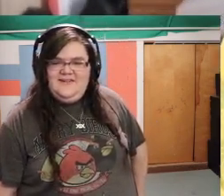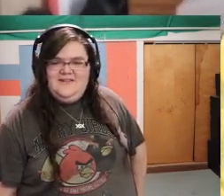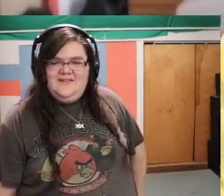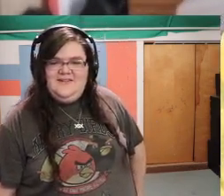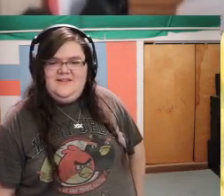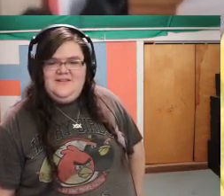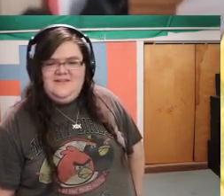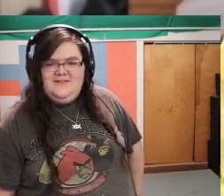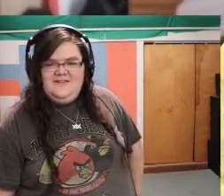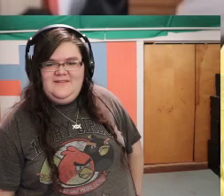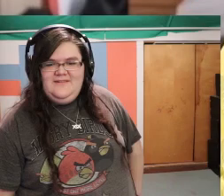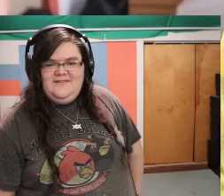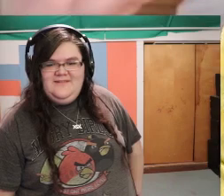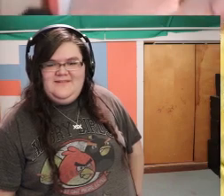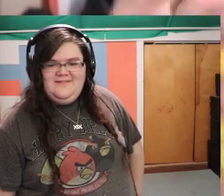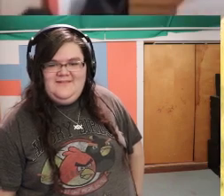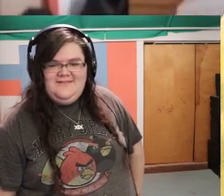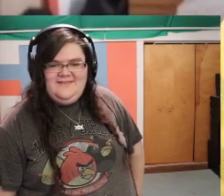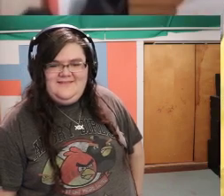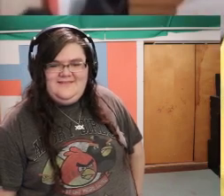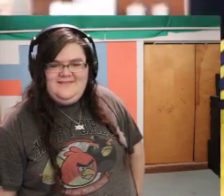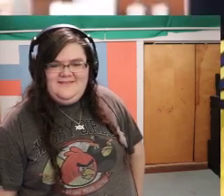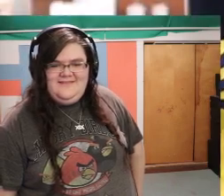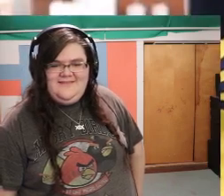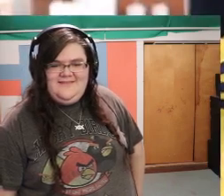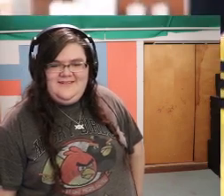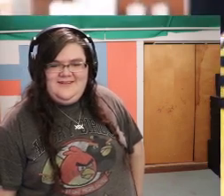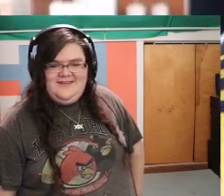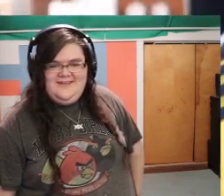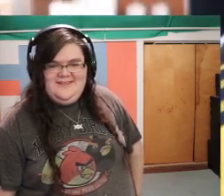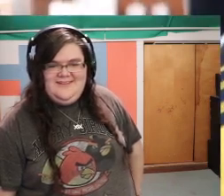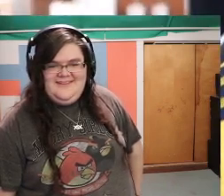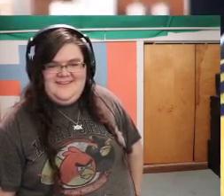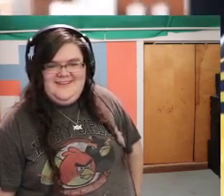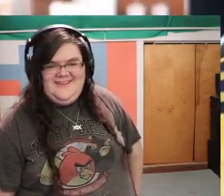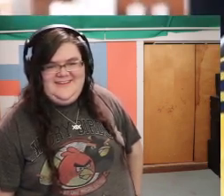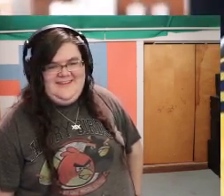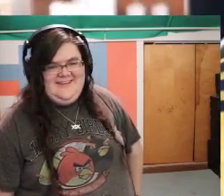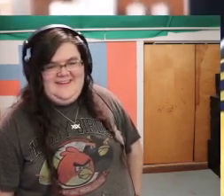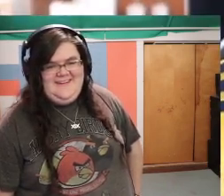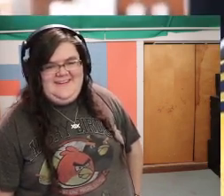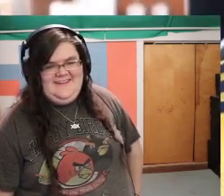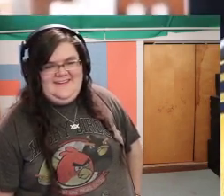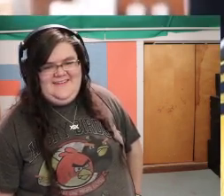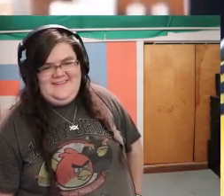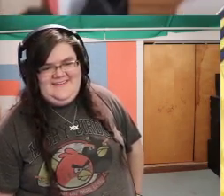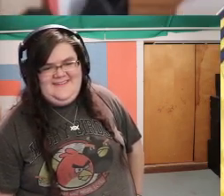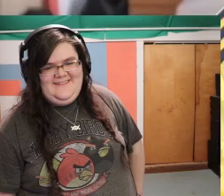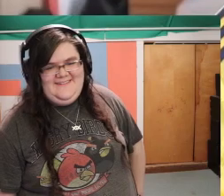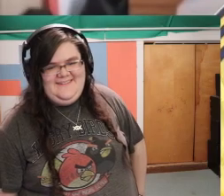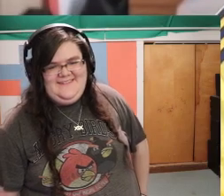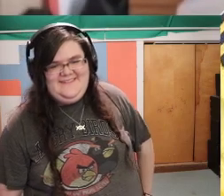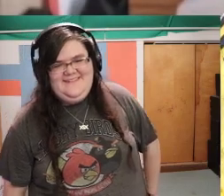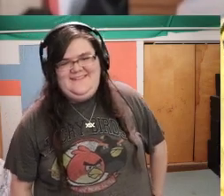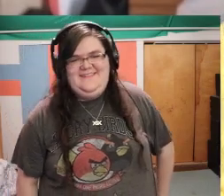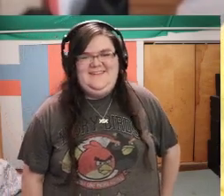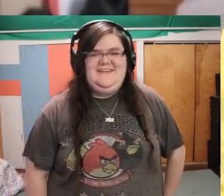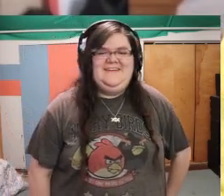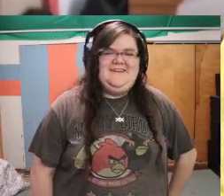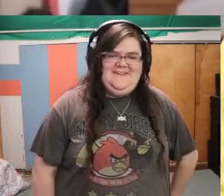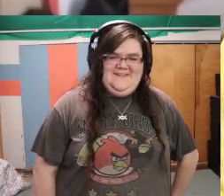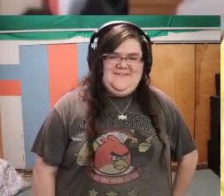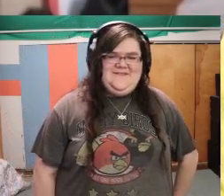wondering if I can send you the photo. Oh, and Yes, of course. Bro, I'm excited to see this. I love transformation photos. All